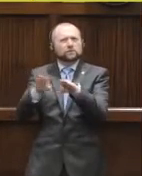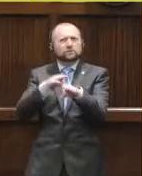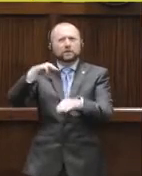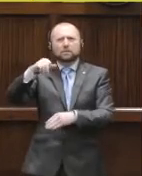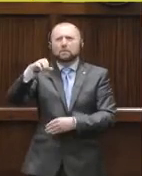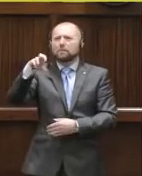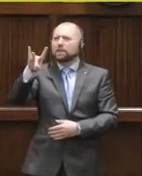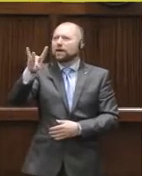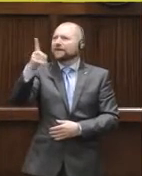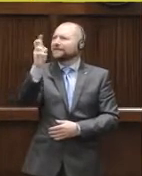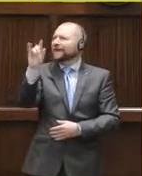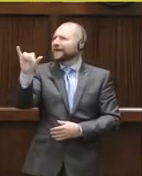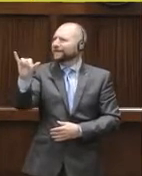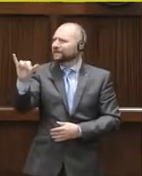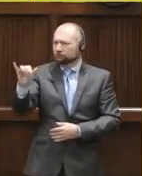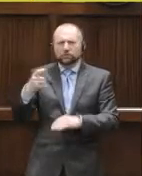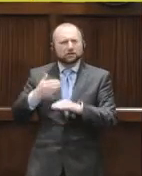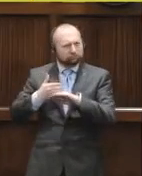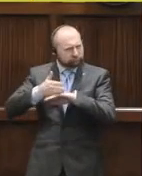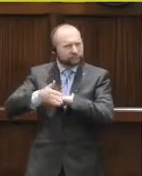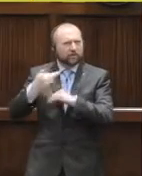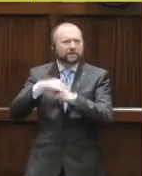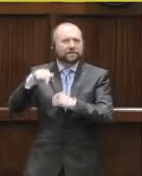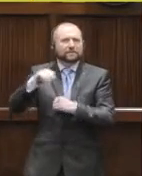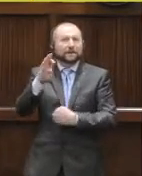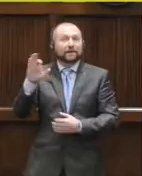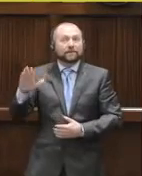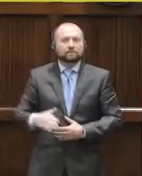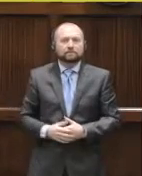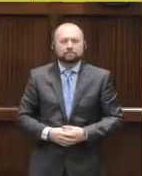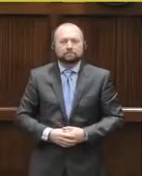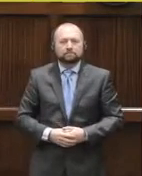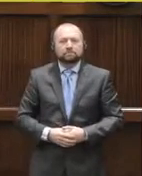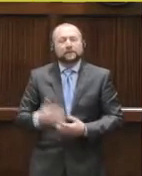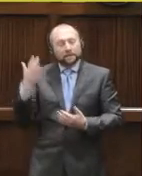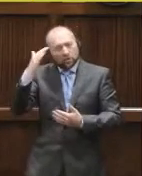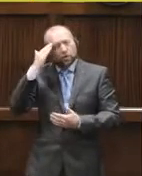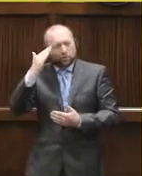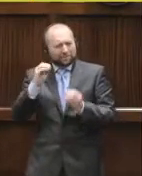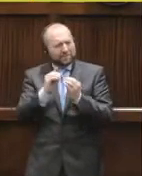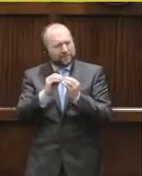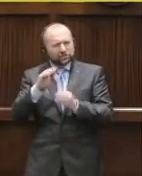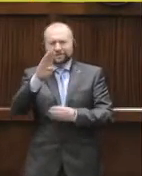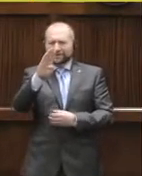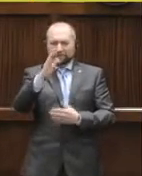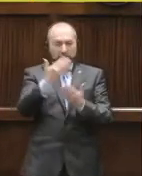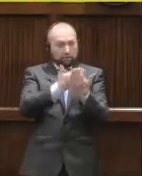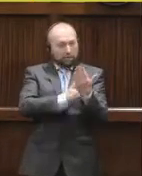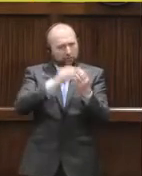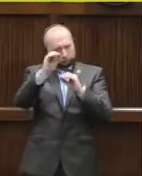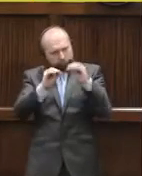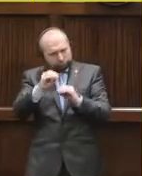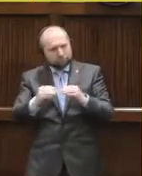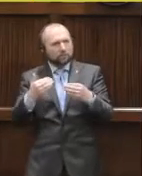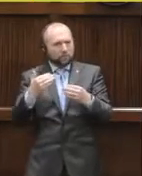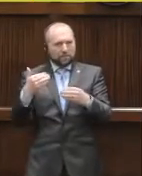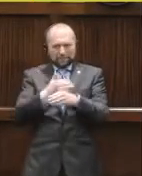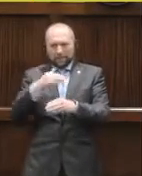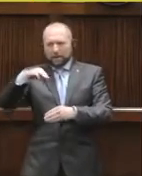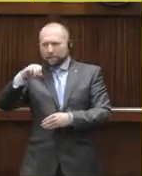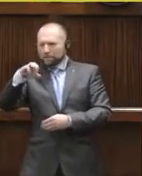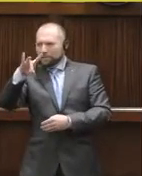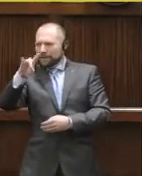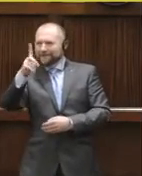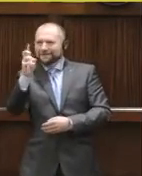I said, the bill was put together with the Irish Deaf Society, which has been campaigning for over 30 years for the recognition of Irish Sign